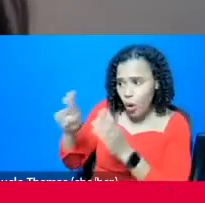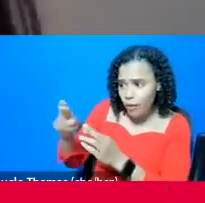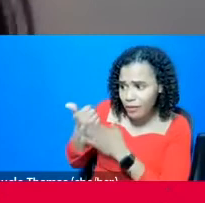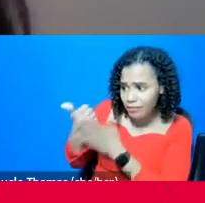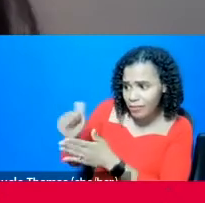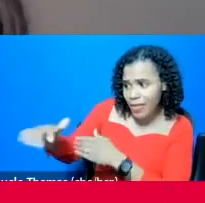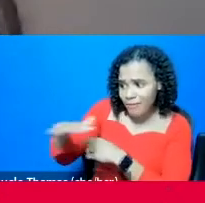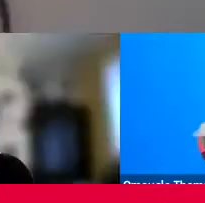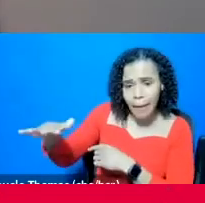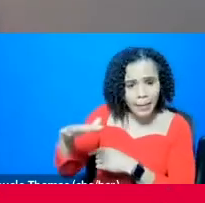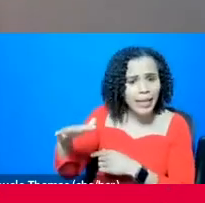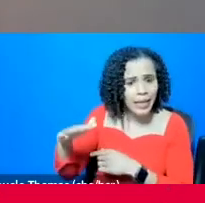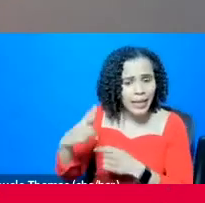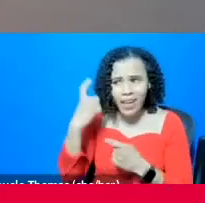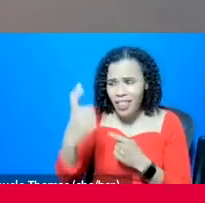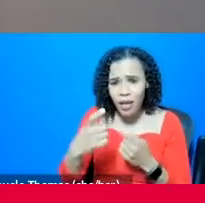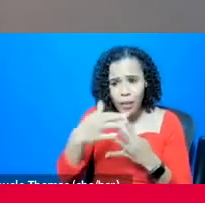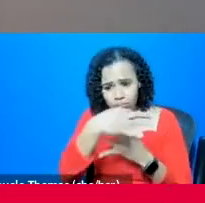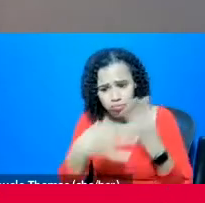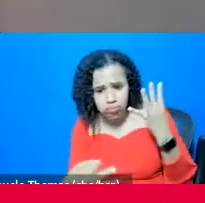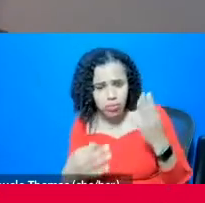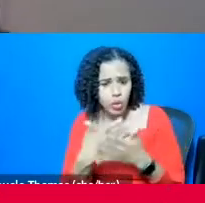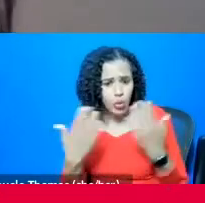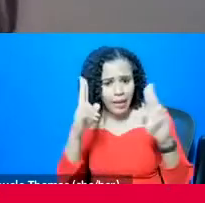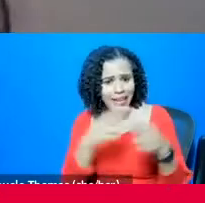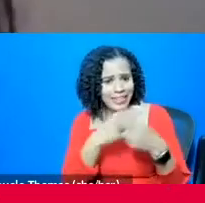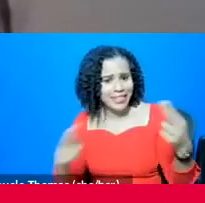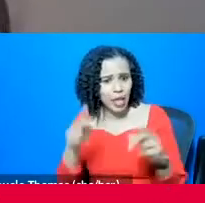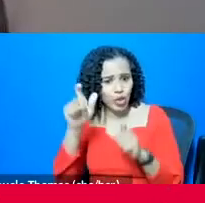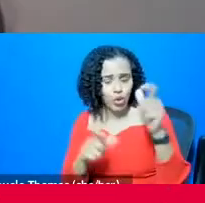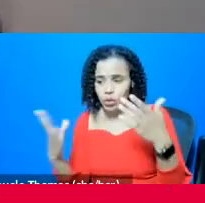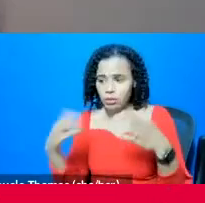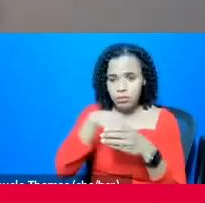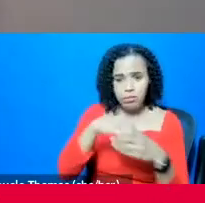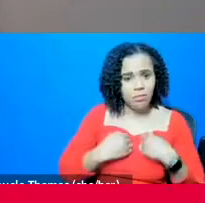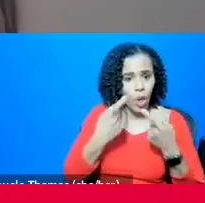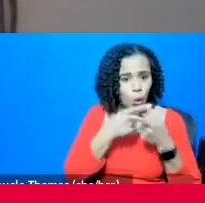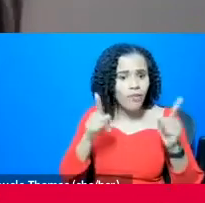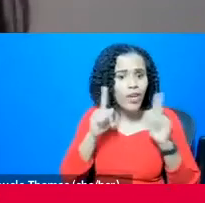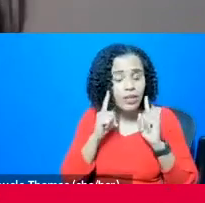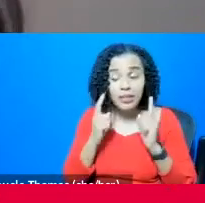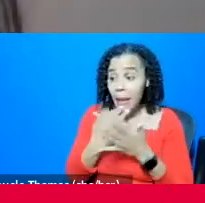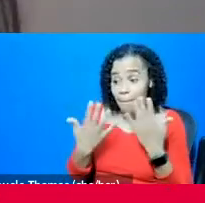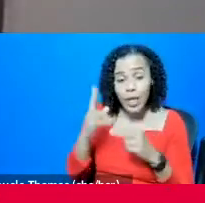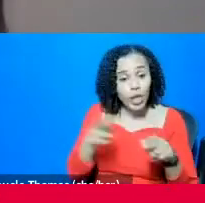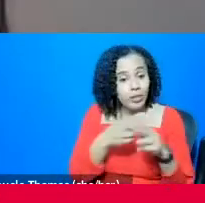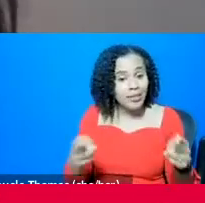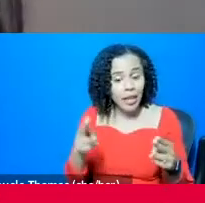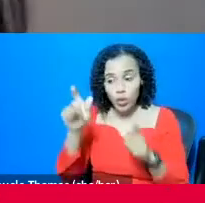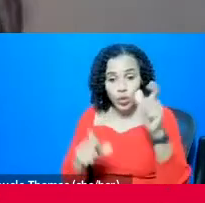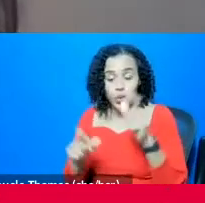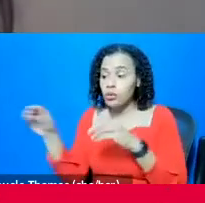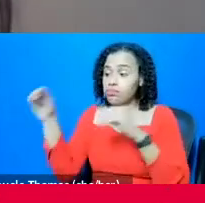the many factors that bring so many international students to our universities, and how many international students only come to the UK